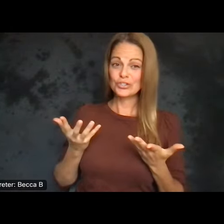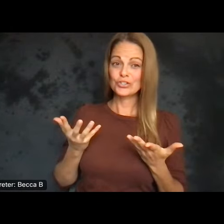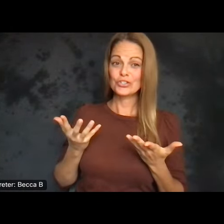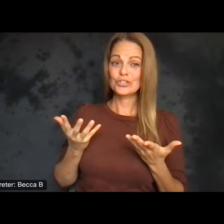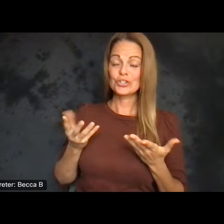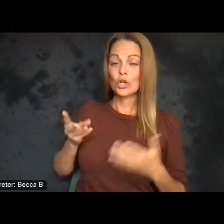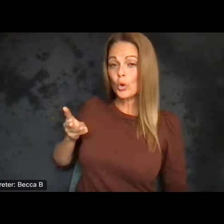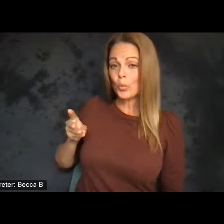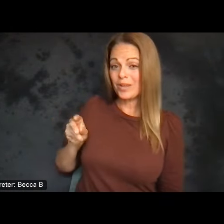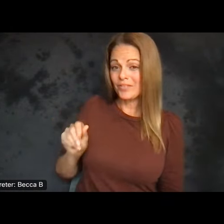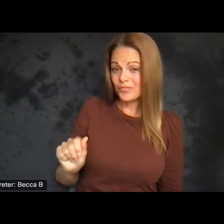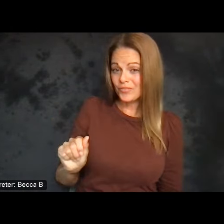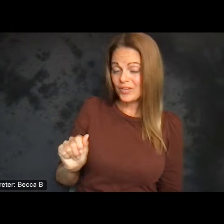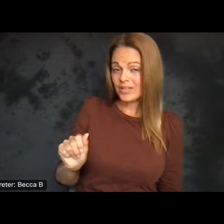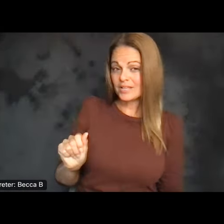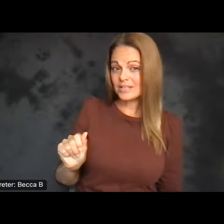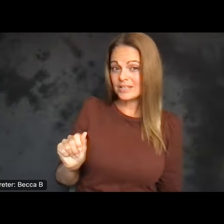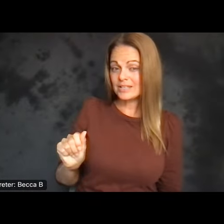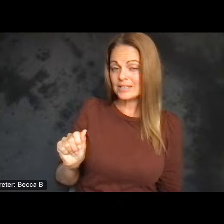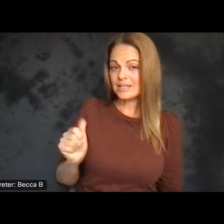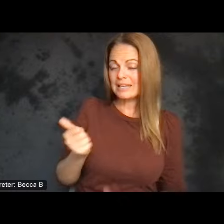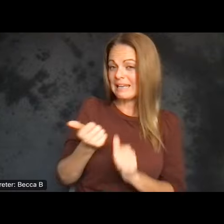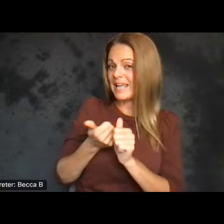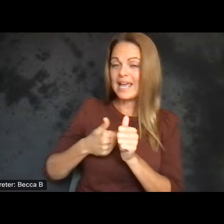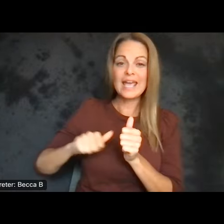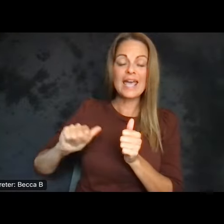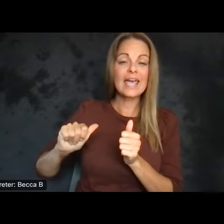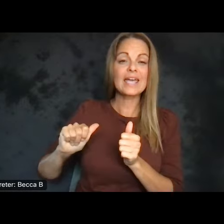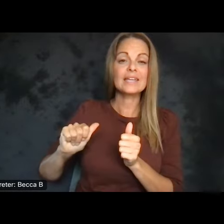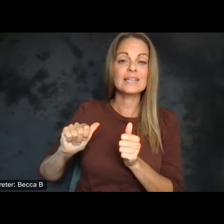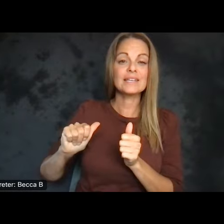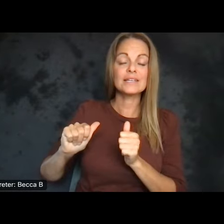funding then any of the